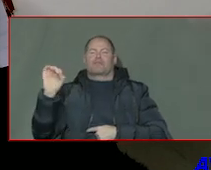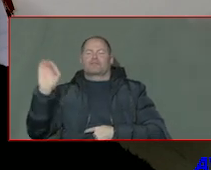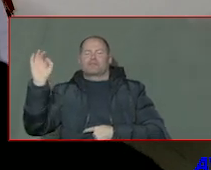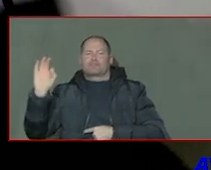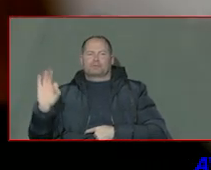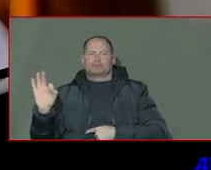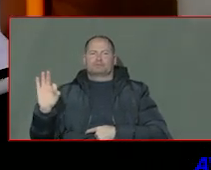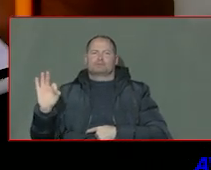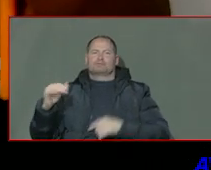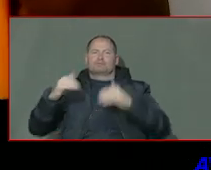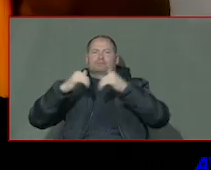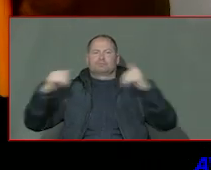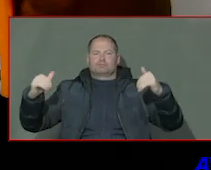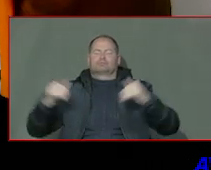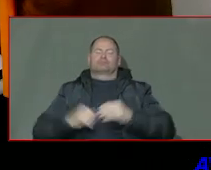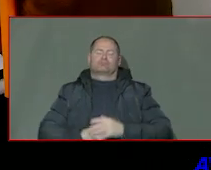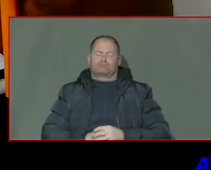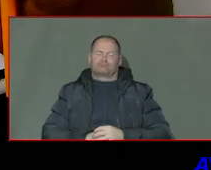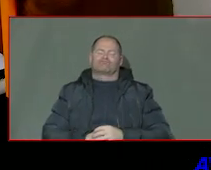be for cytosine.